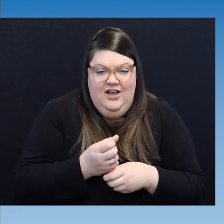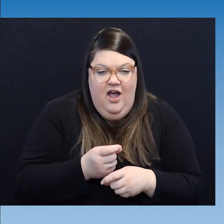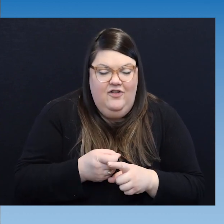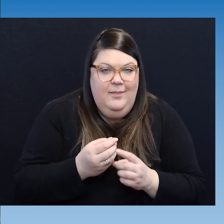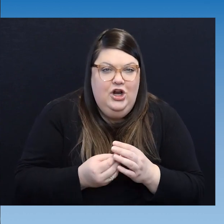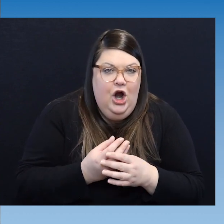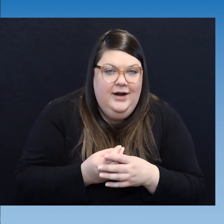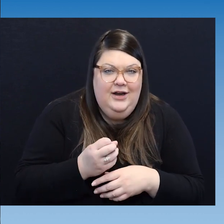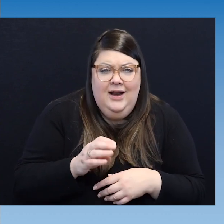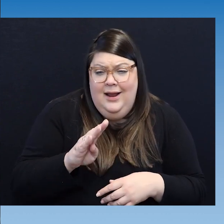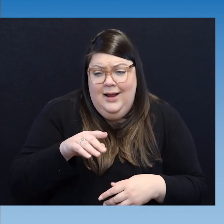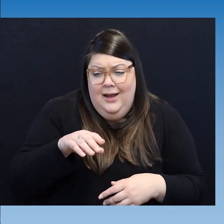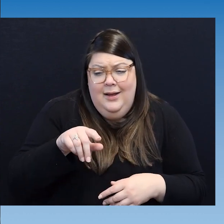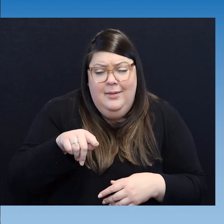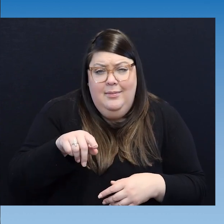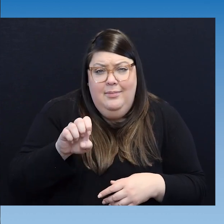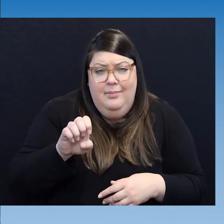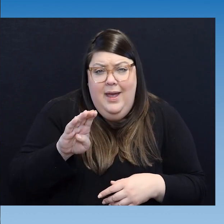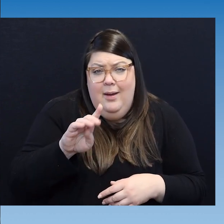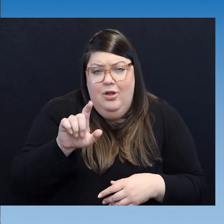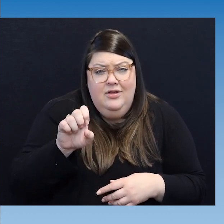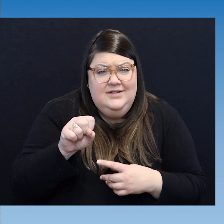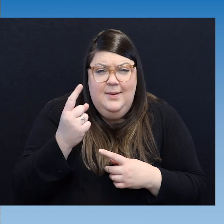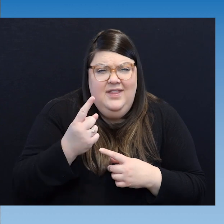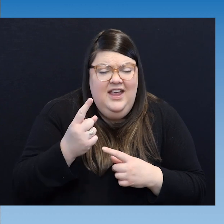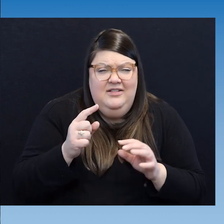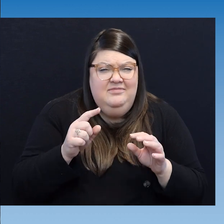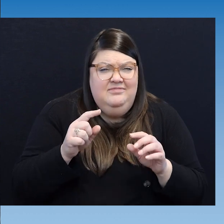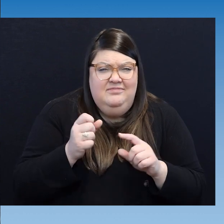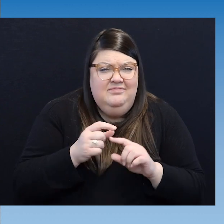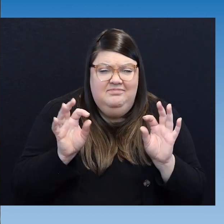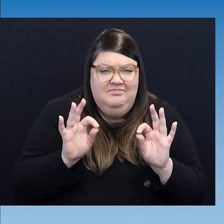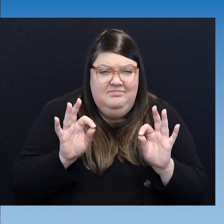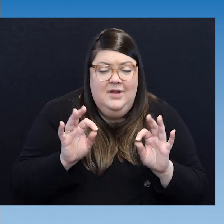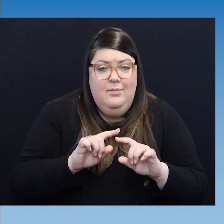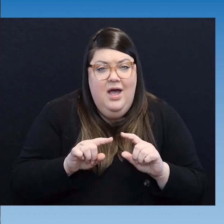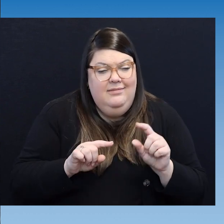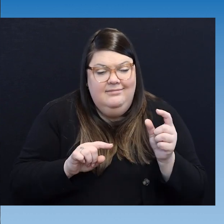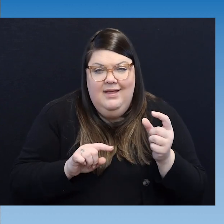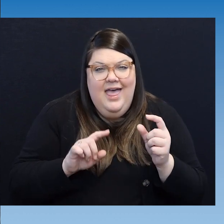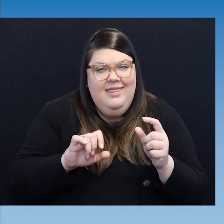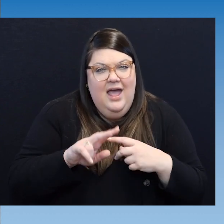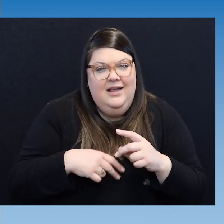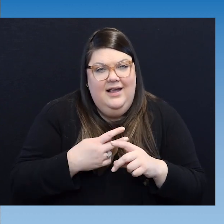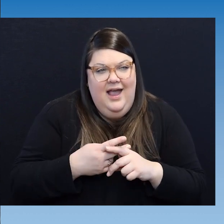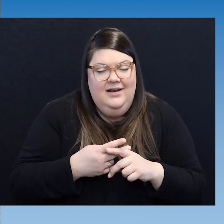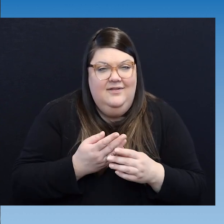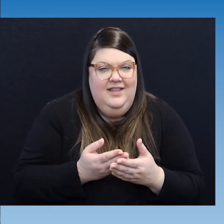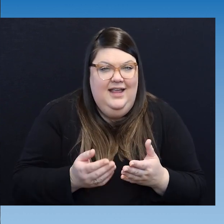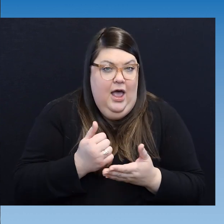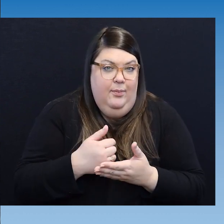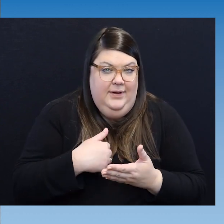got from their garden. And some of them are pebbles. Some of them are, they're just various things, but that was a kind of closure